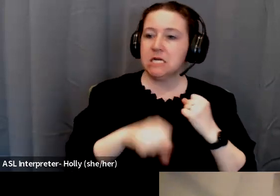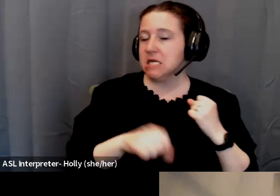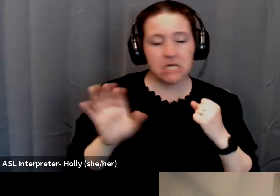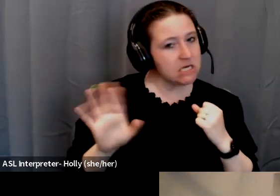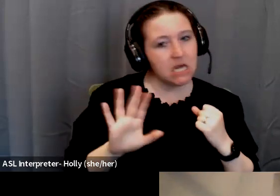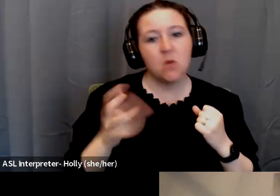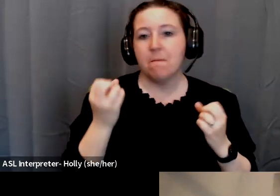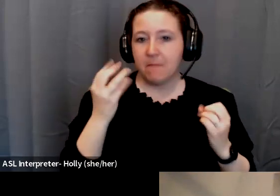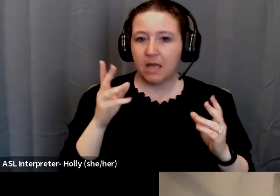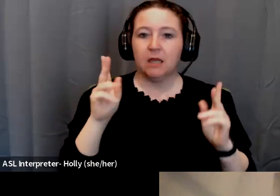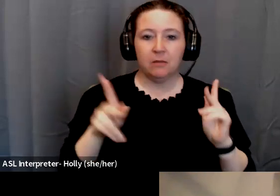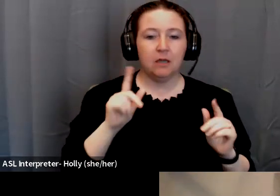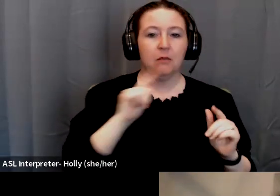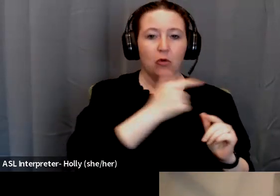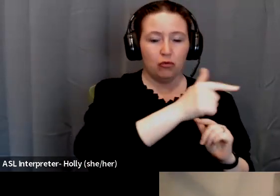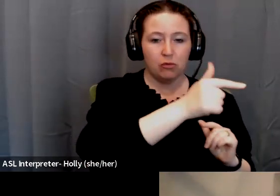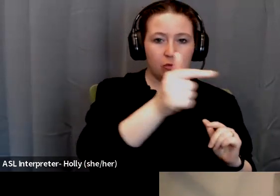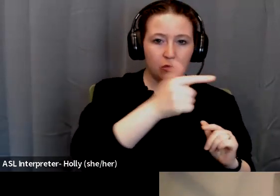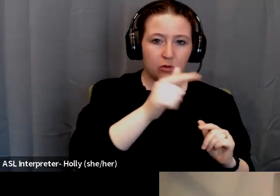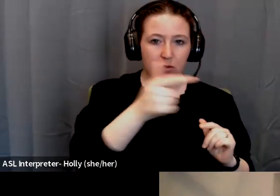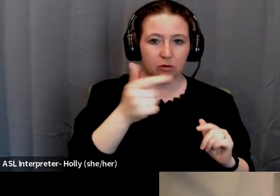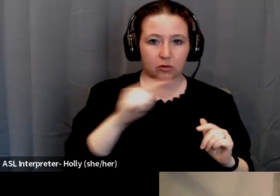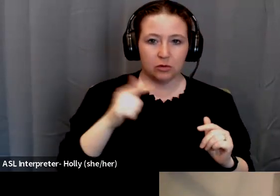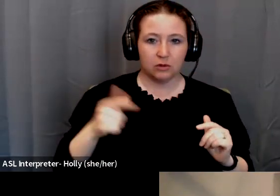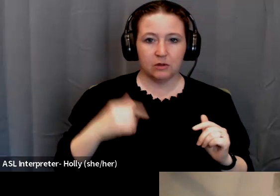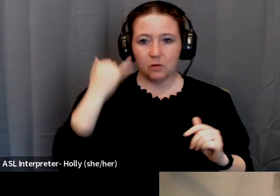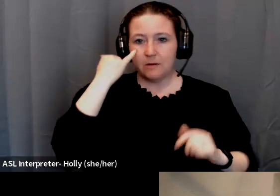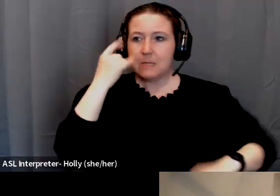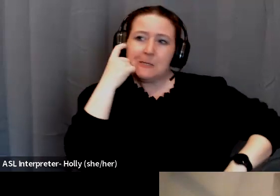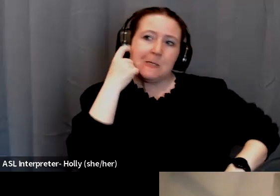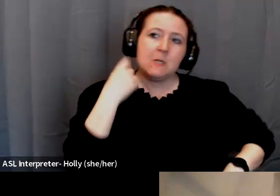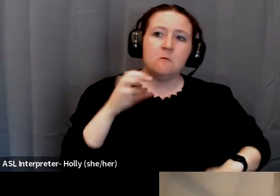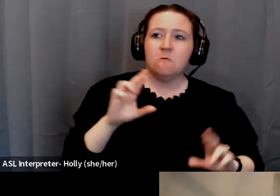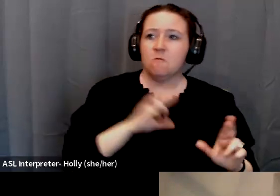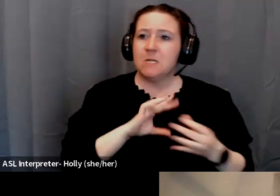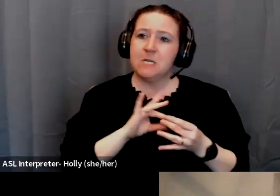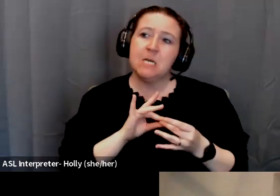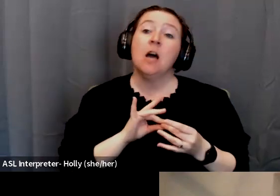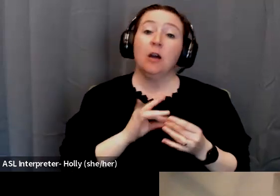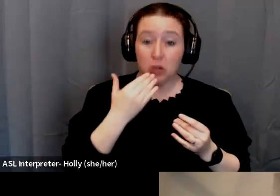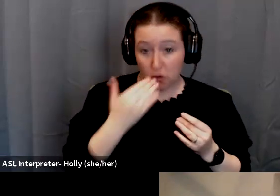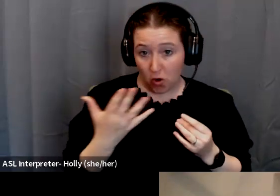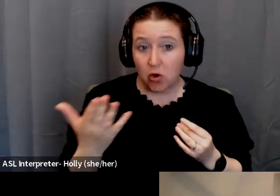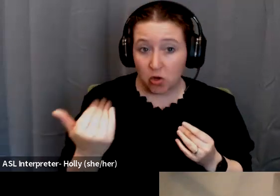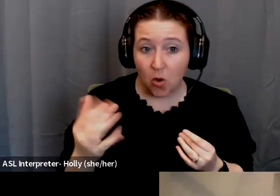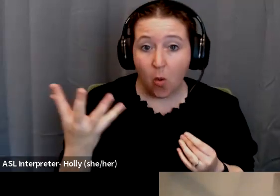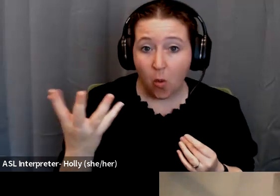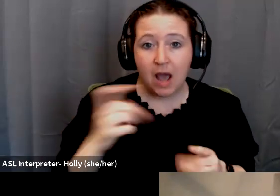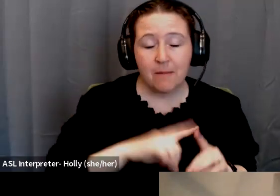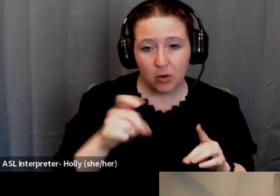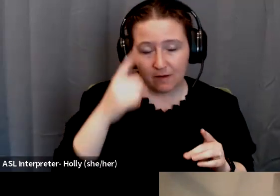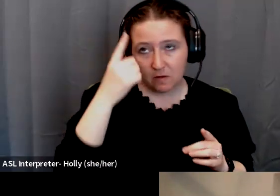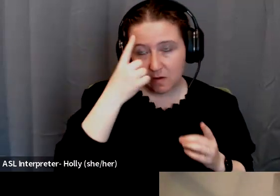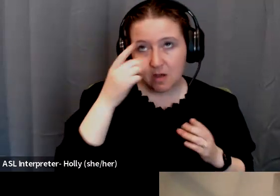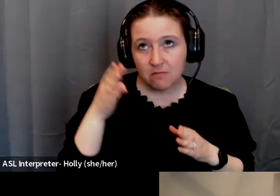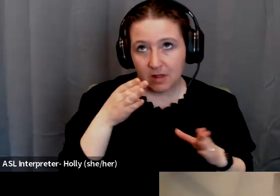lots of people's views, which means if you're thinking about speaking on something, good on you. We want you to do that, but think about it beforehand